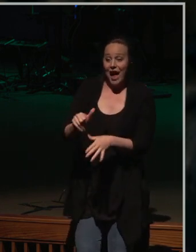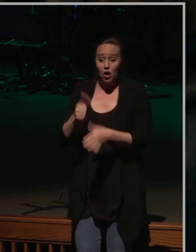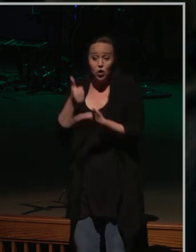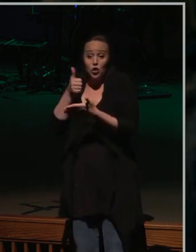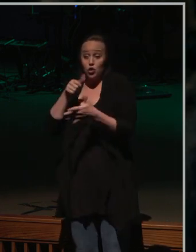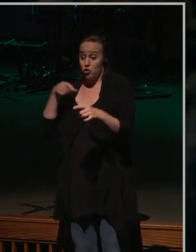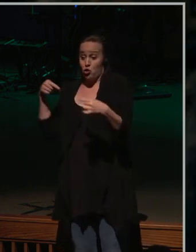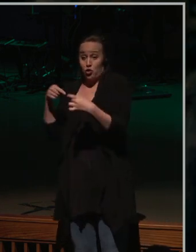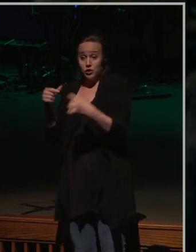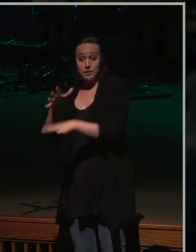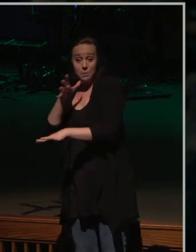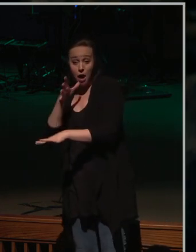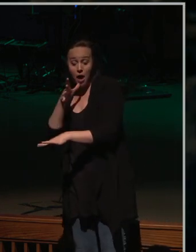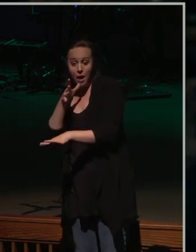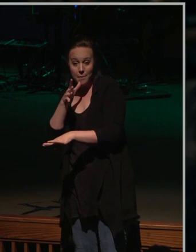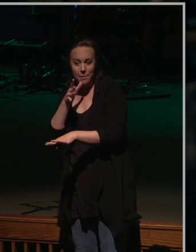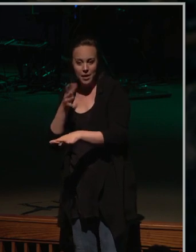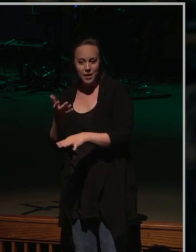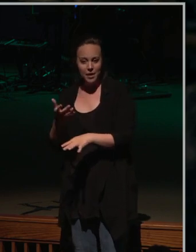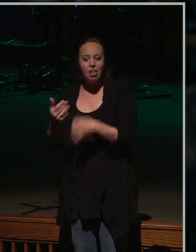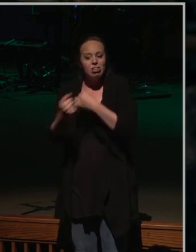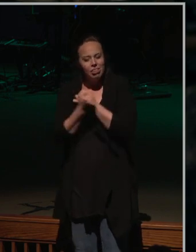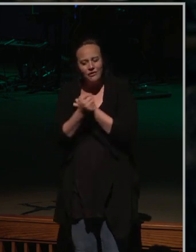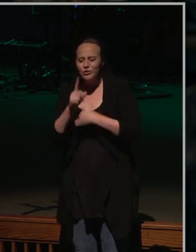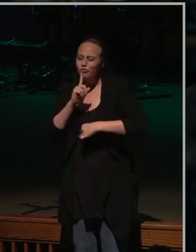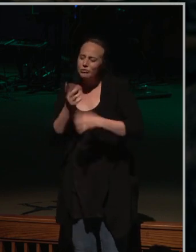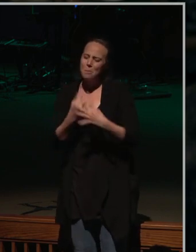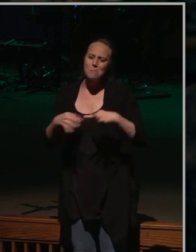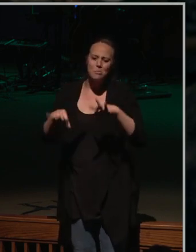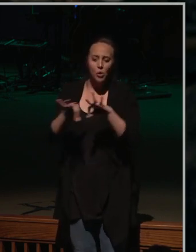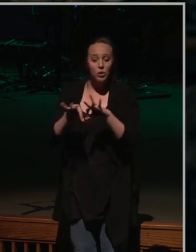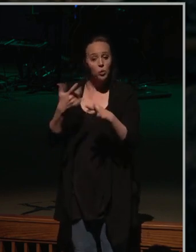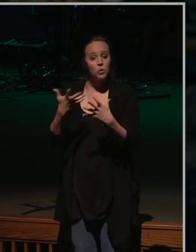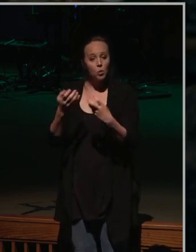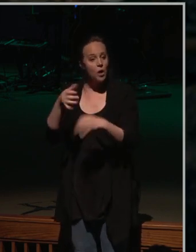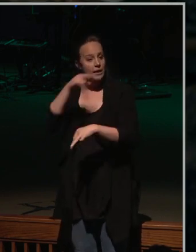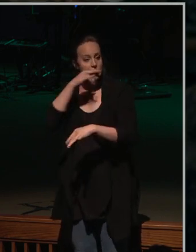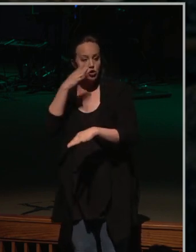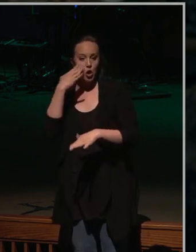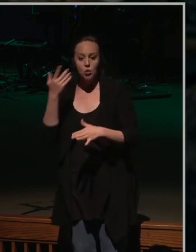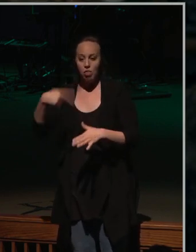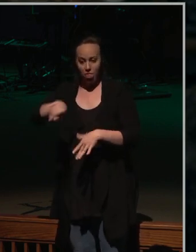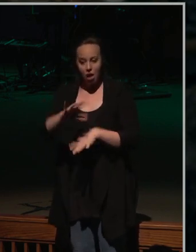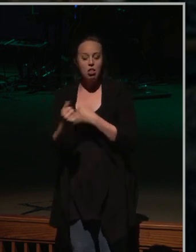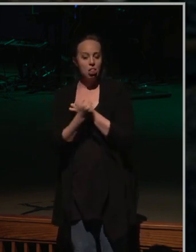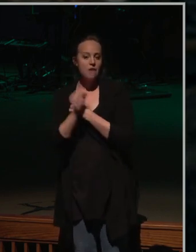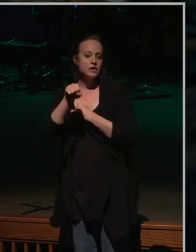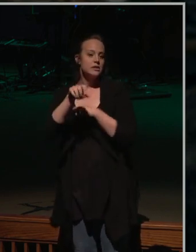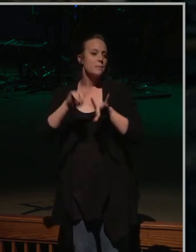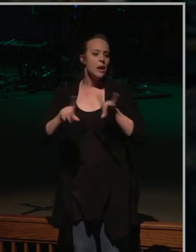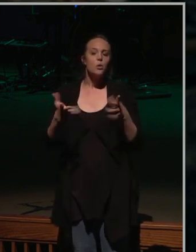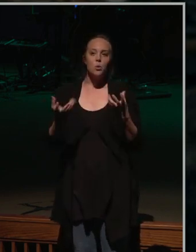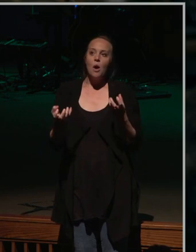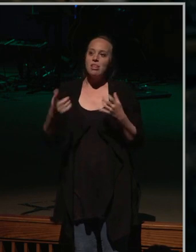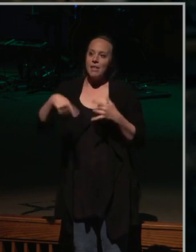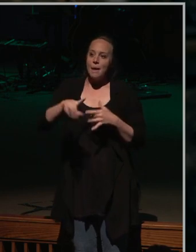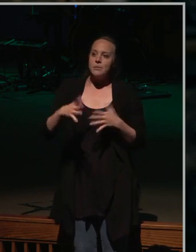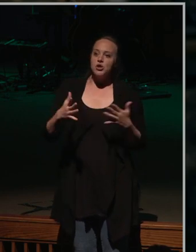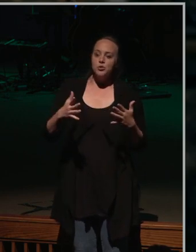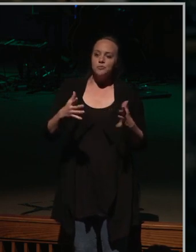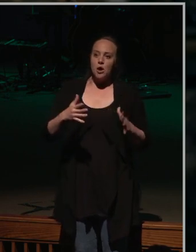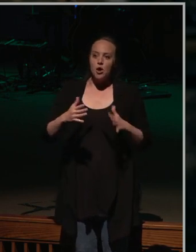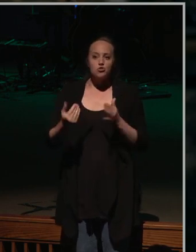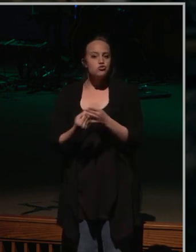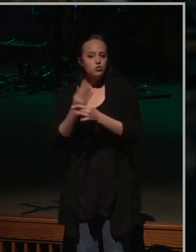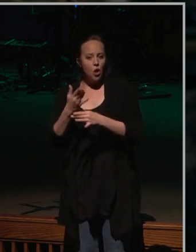the relationship that we have. We just want them to know that they are loved, but also trying to bring them closer to that love in their own